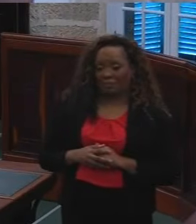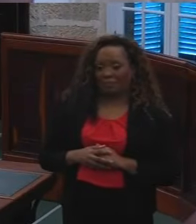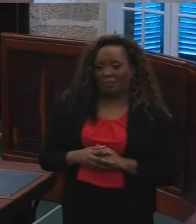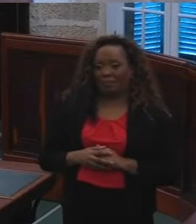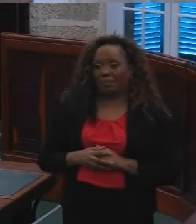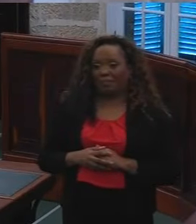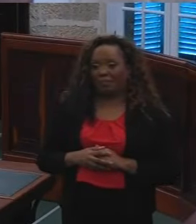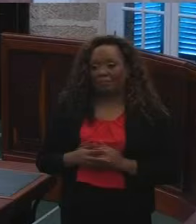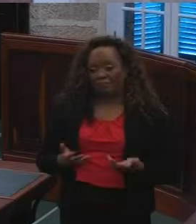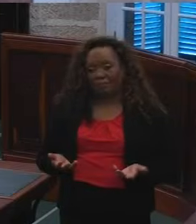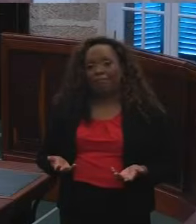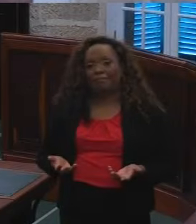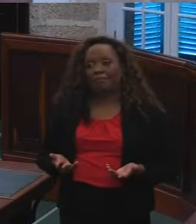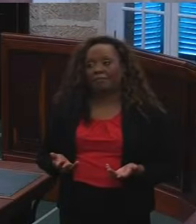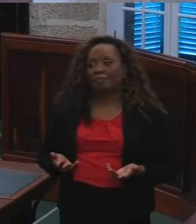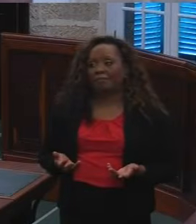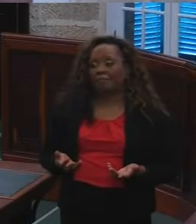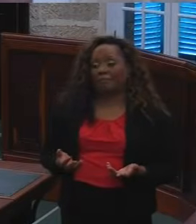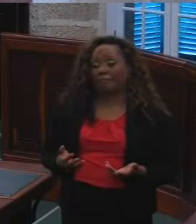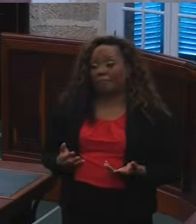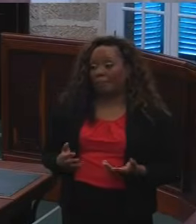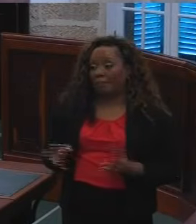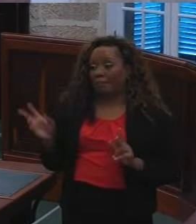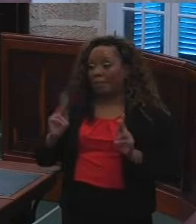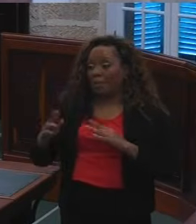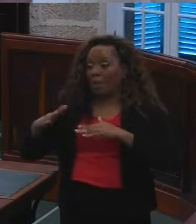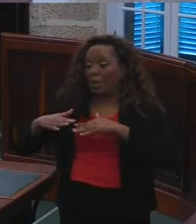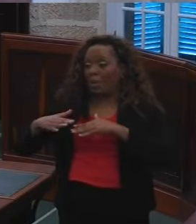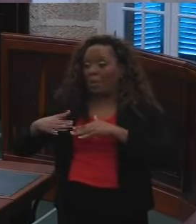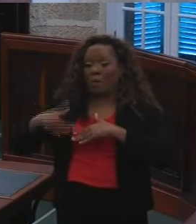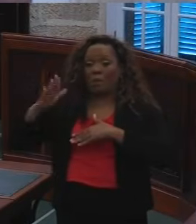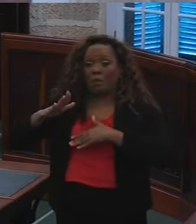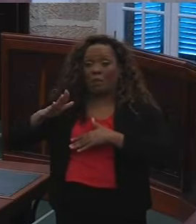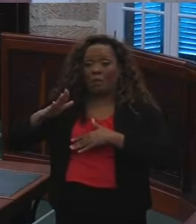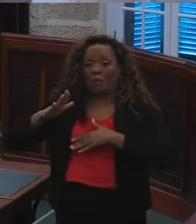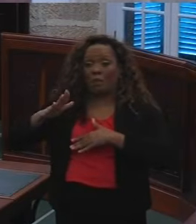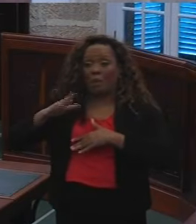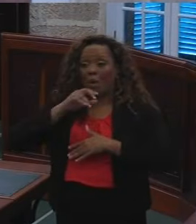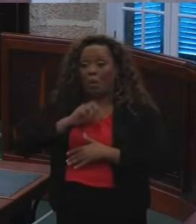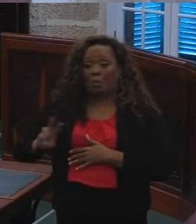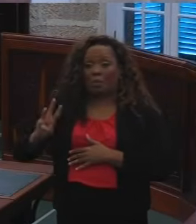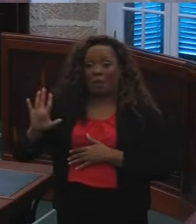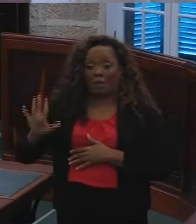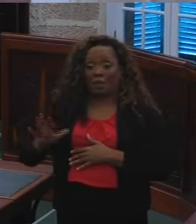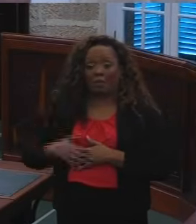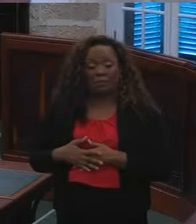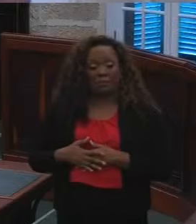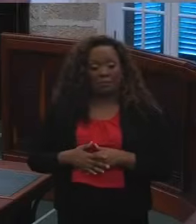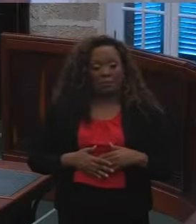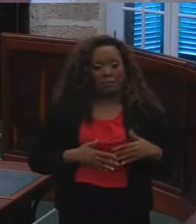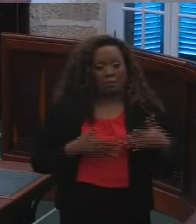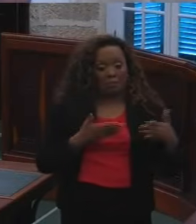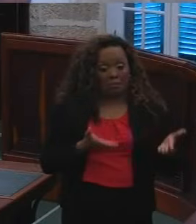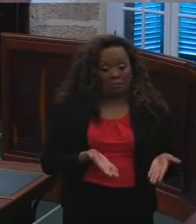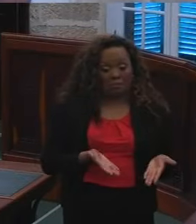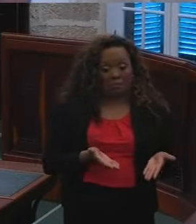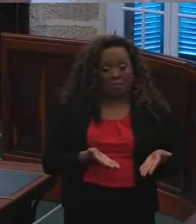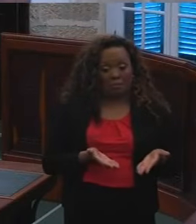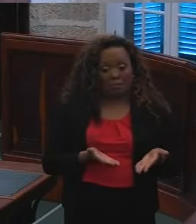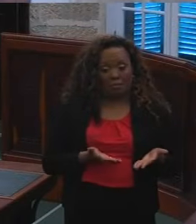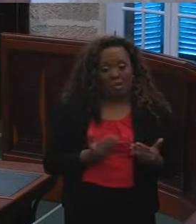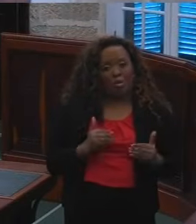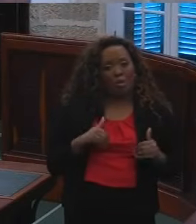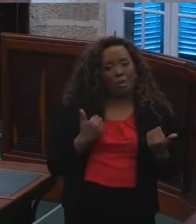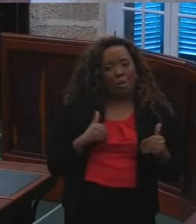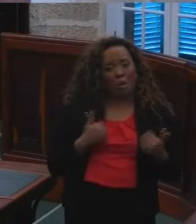the twilight of their years, over 65, and those young people who are impressionable, who would require